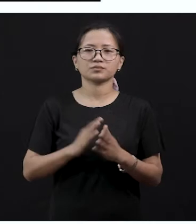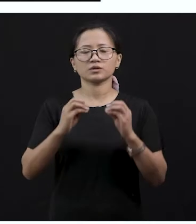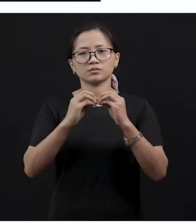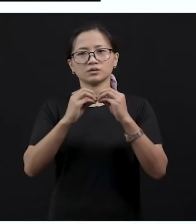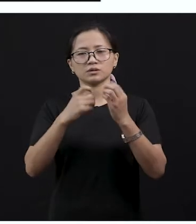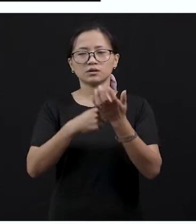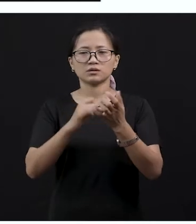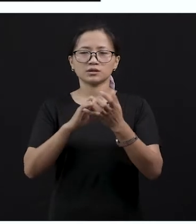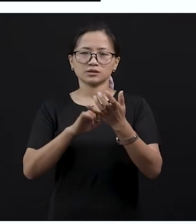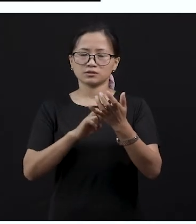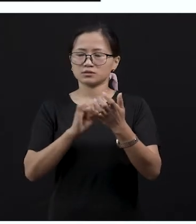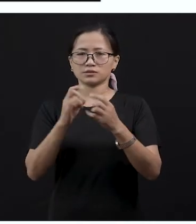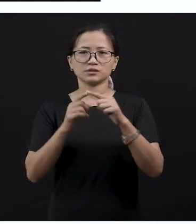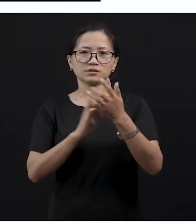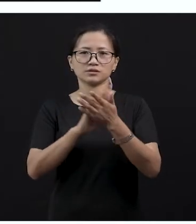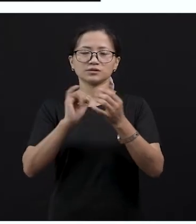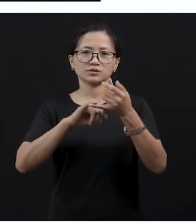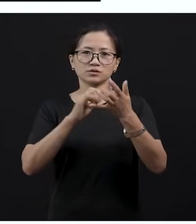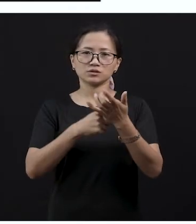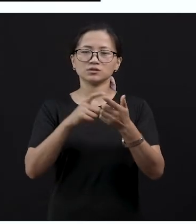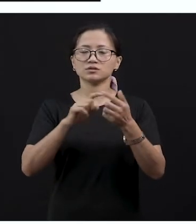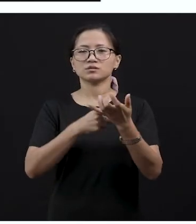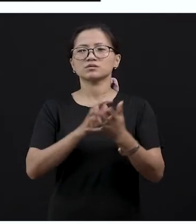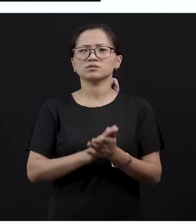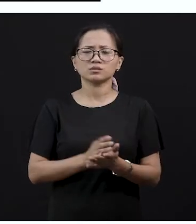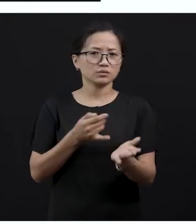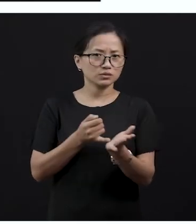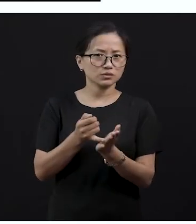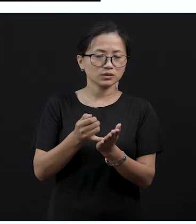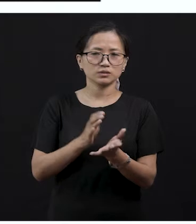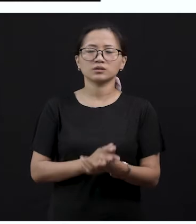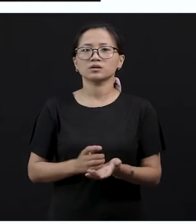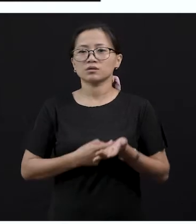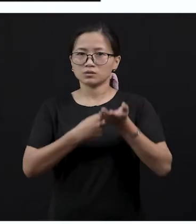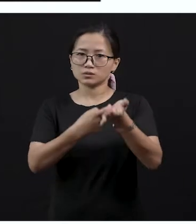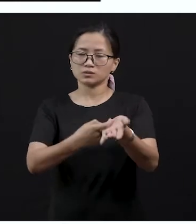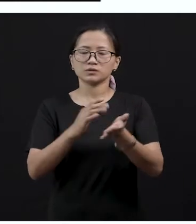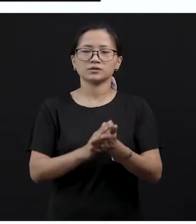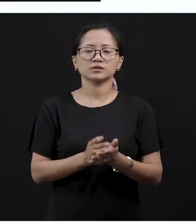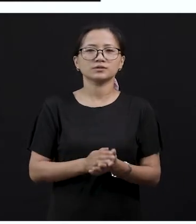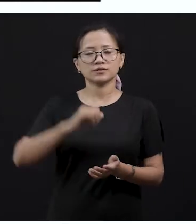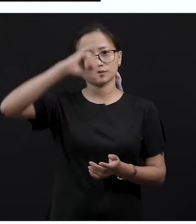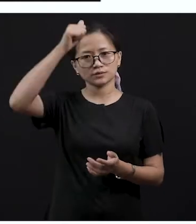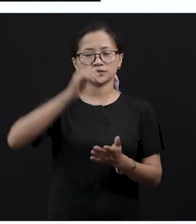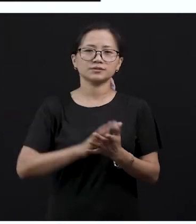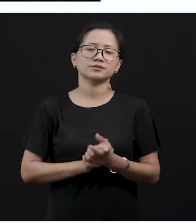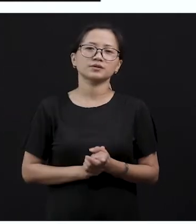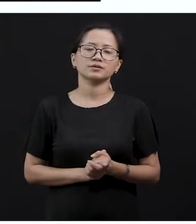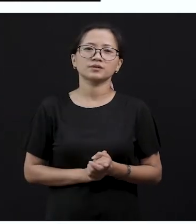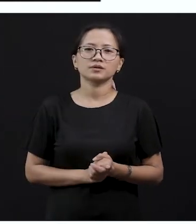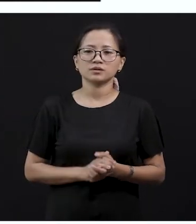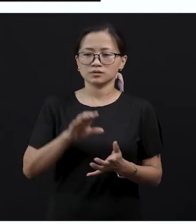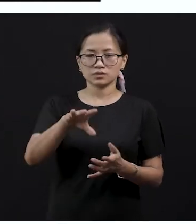in India. They were ruling India. So there were times when the British were the masters of India. So